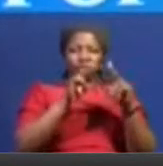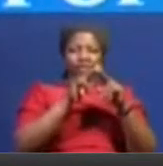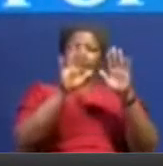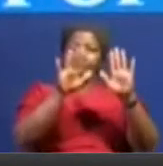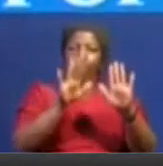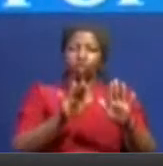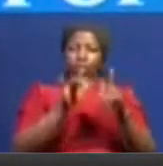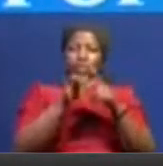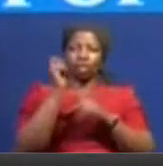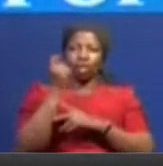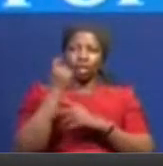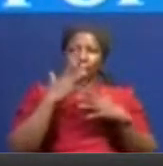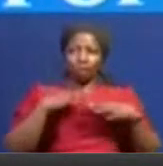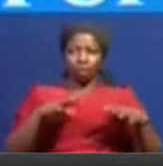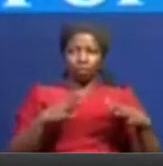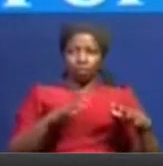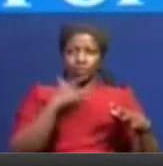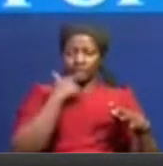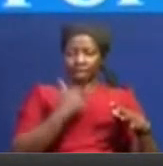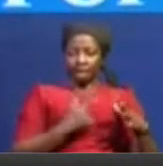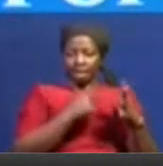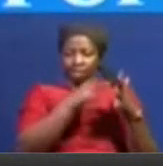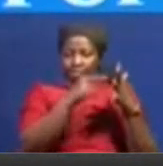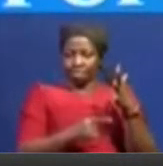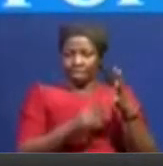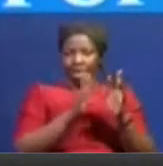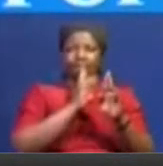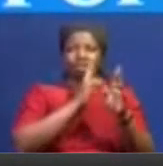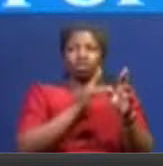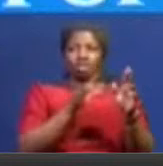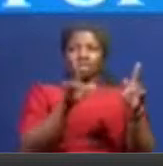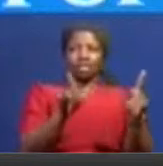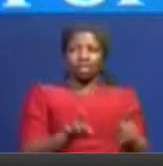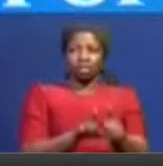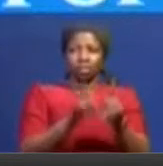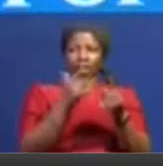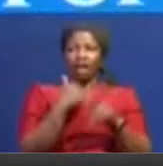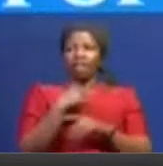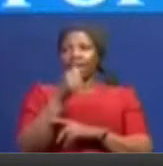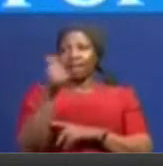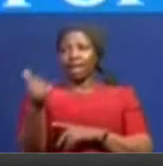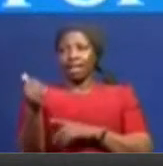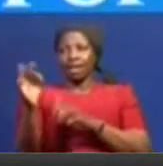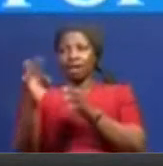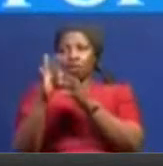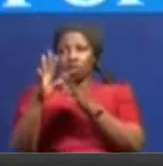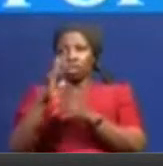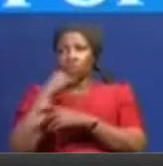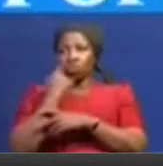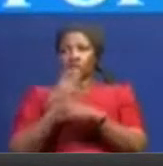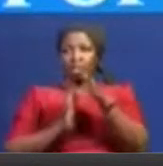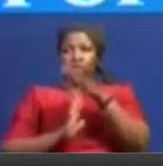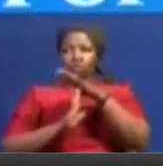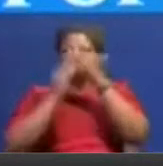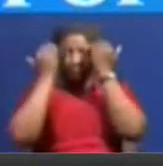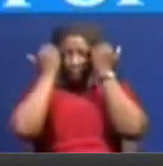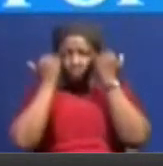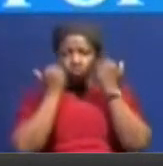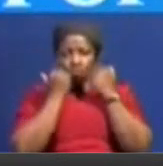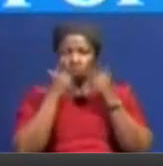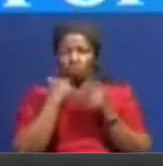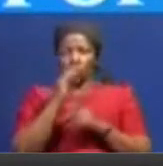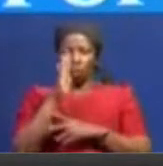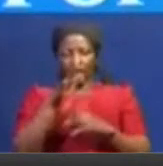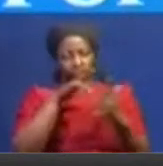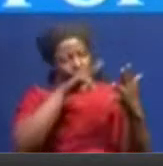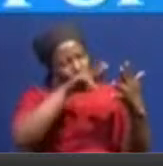tell them, these are the results. And then we still have another arbiter, who is the Supreme Court, who will be able to look through all